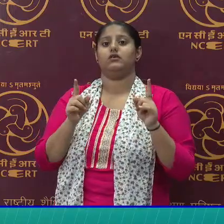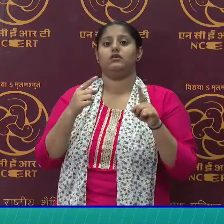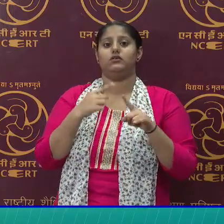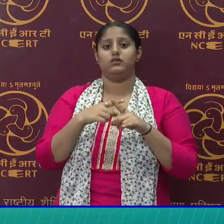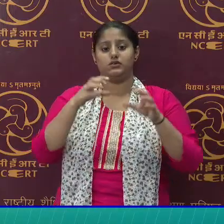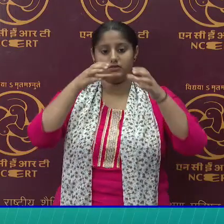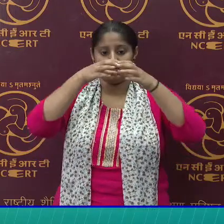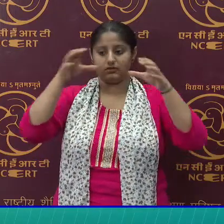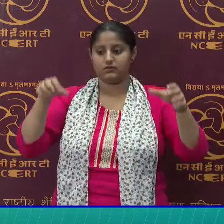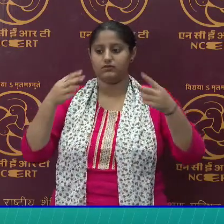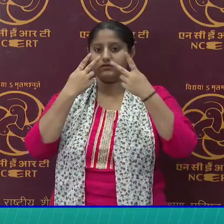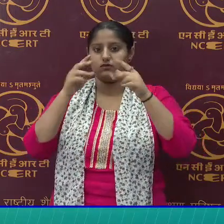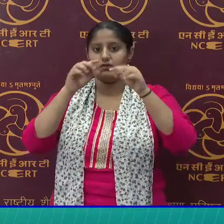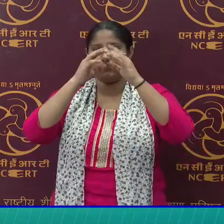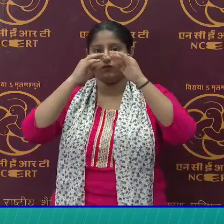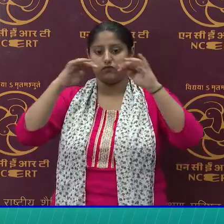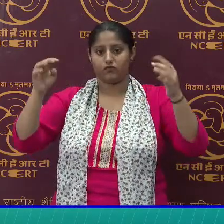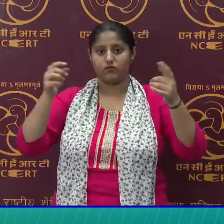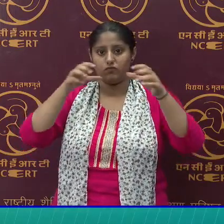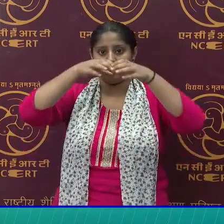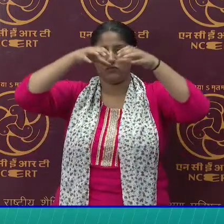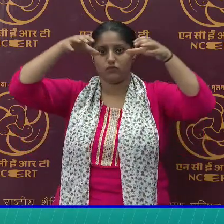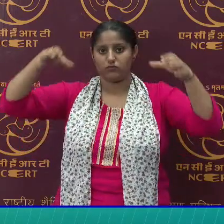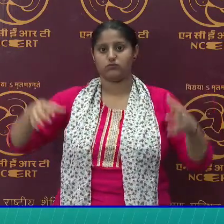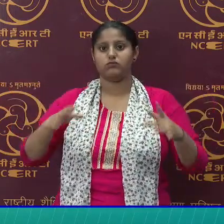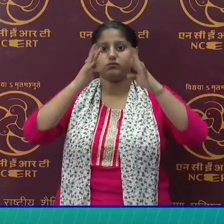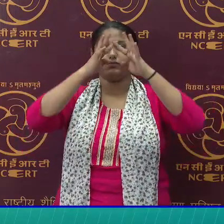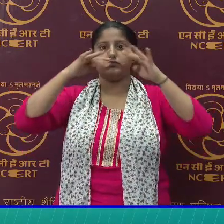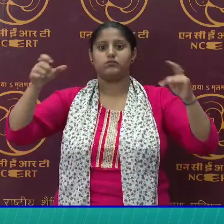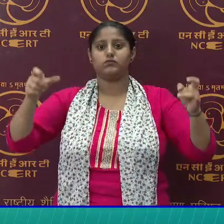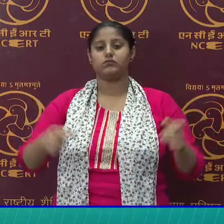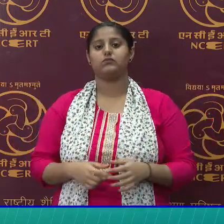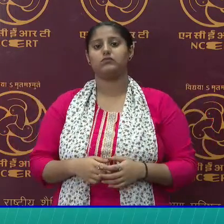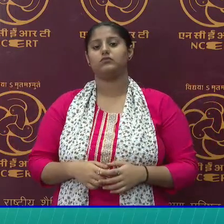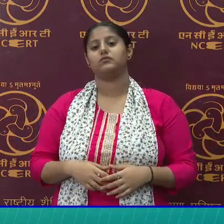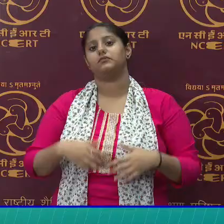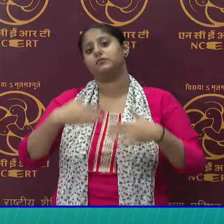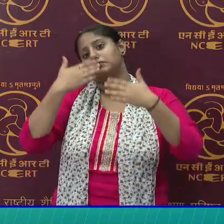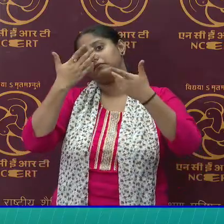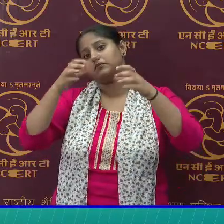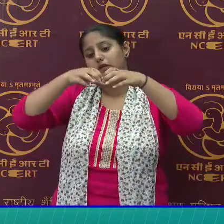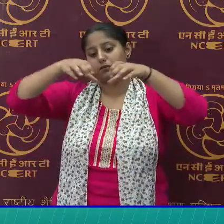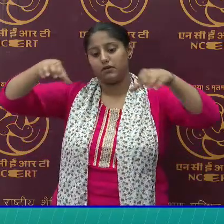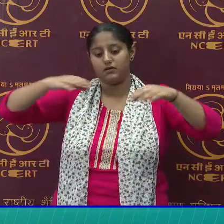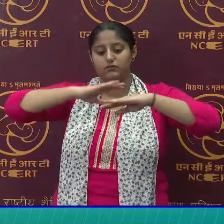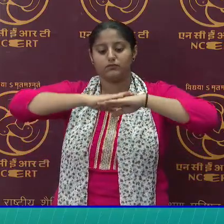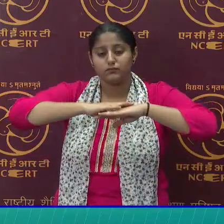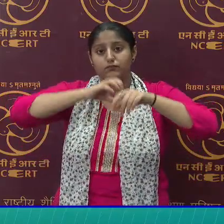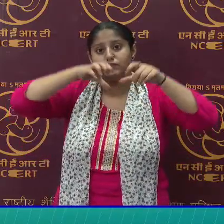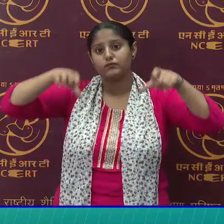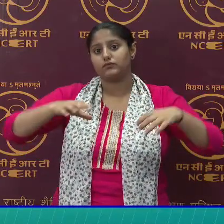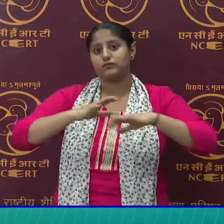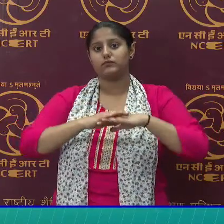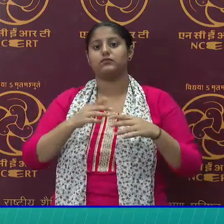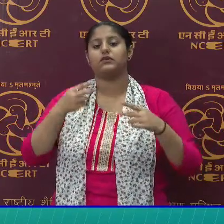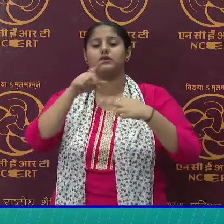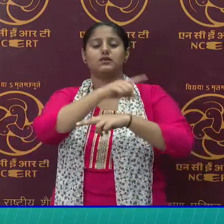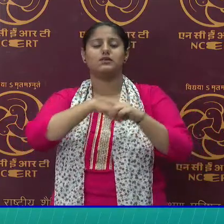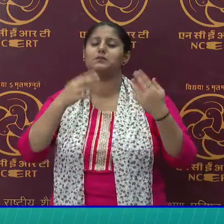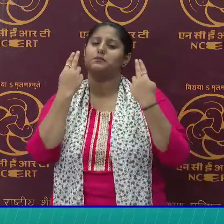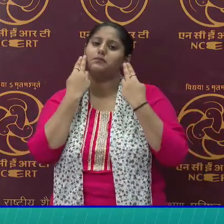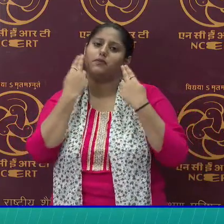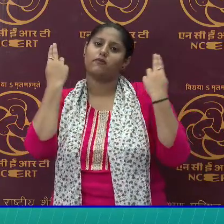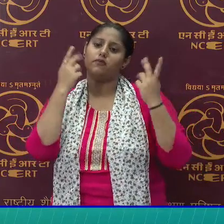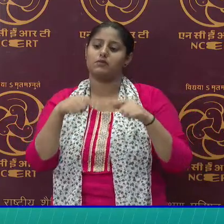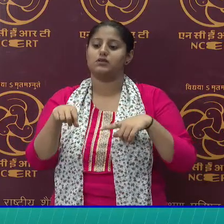fort and the balconies, and then there is, I mean, there's everything famous. We have also